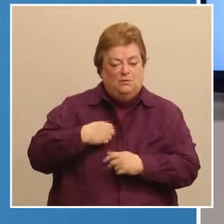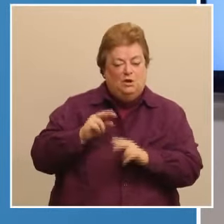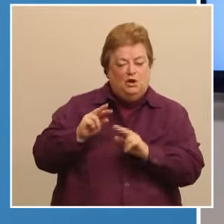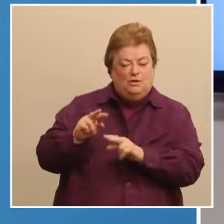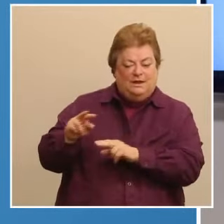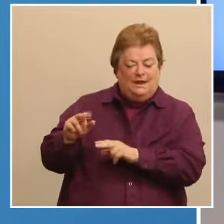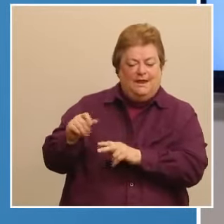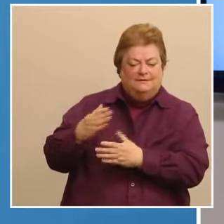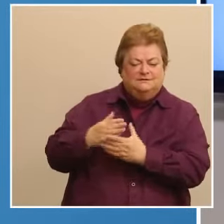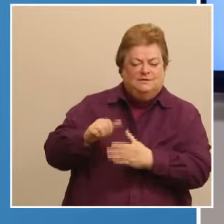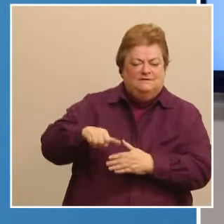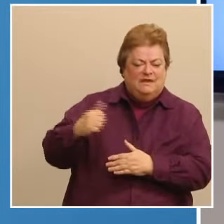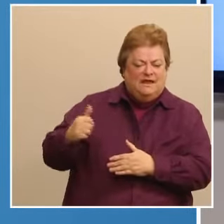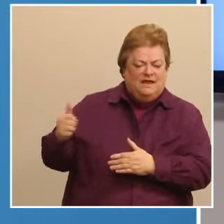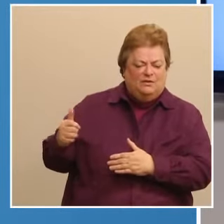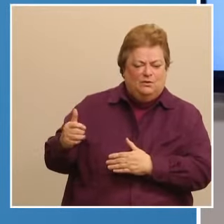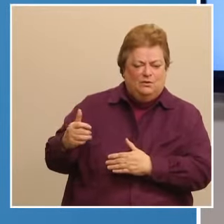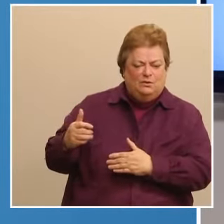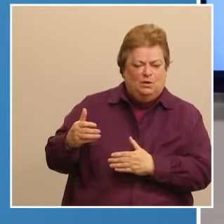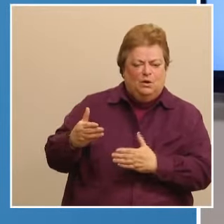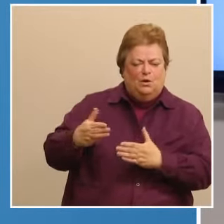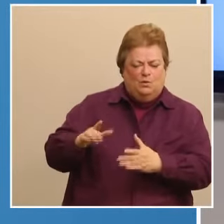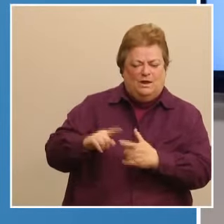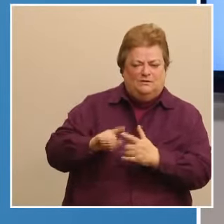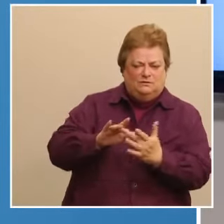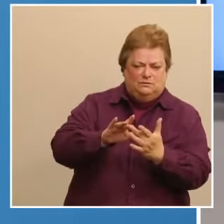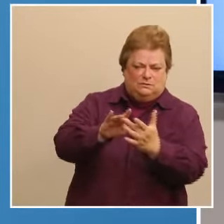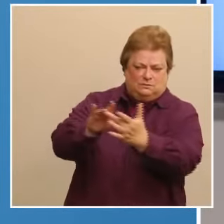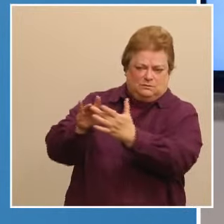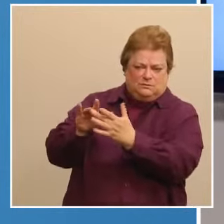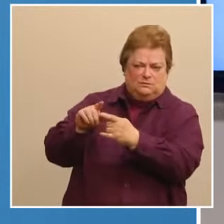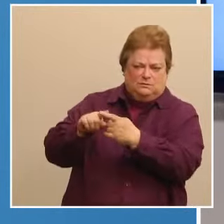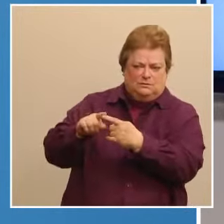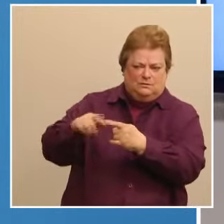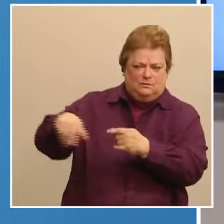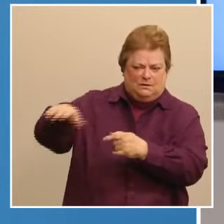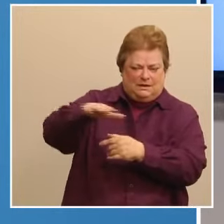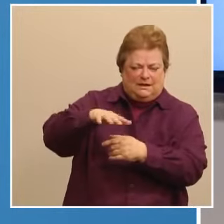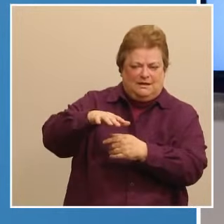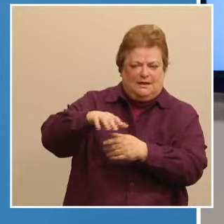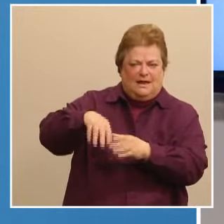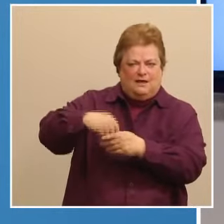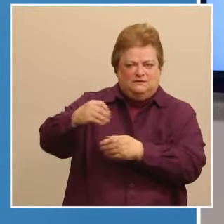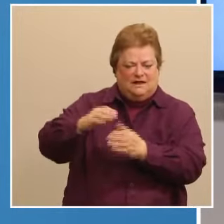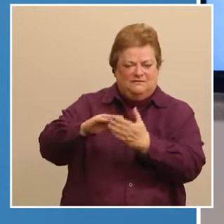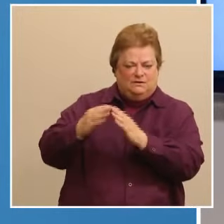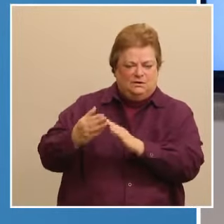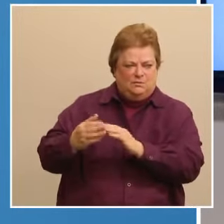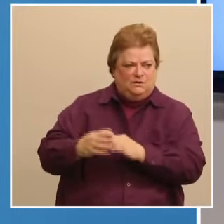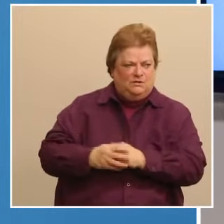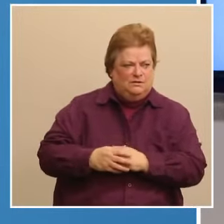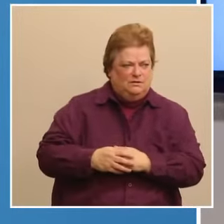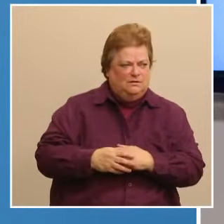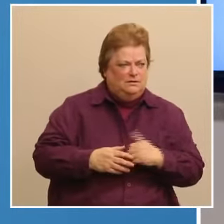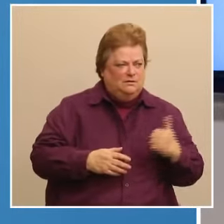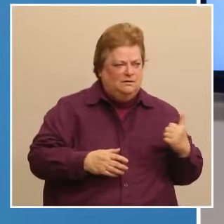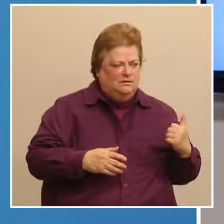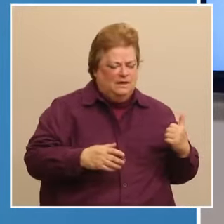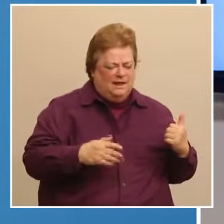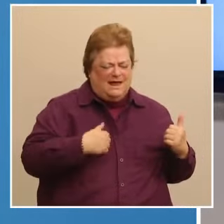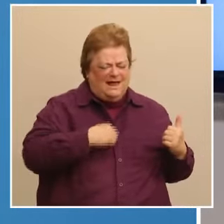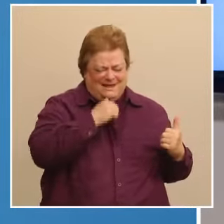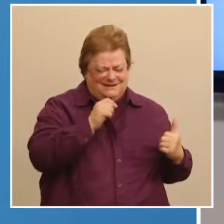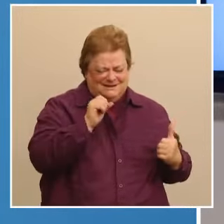other ways to reach out into the community as well. So I'm sorry, I still didn't ask that